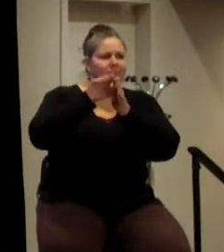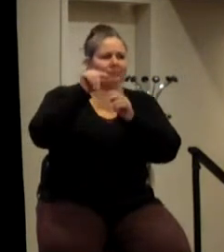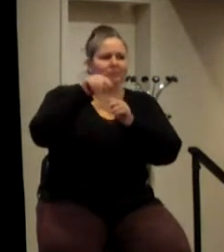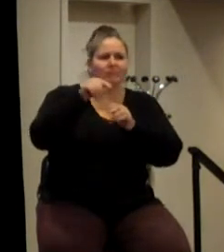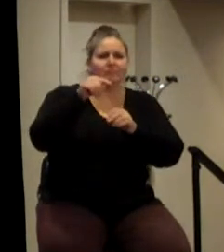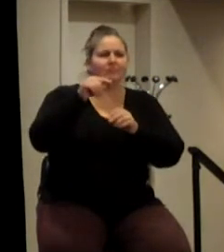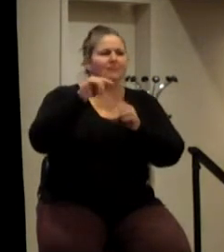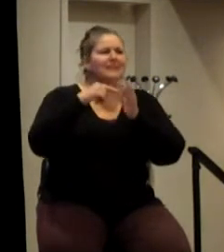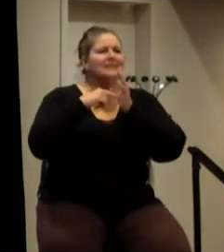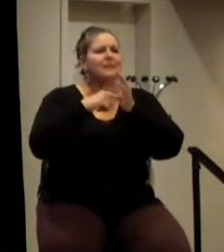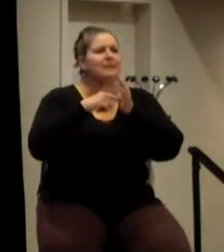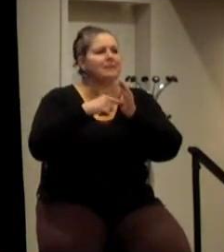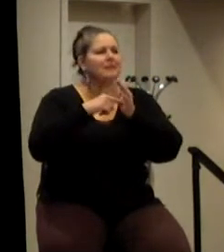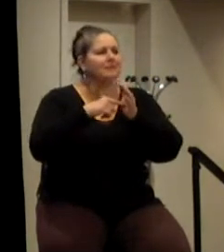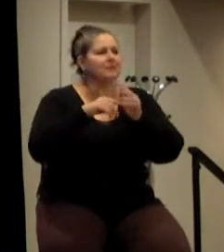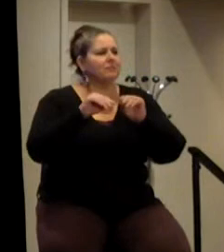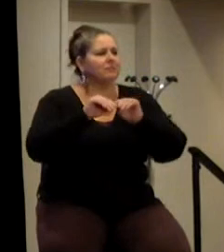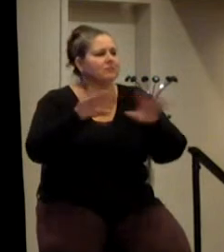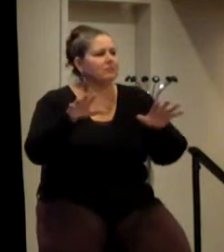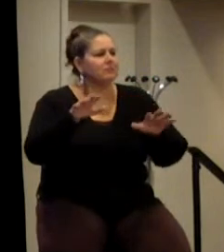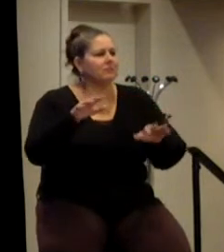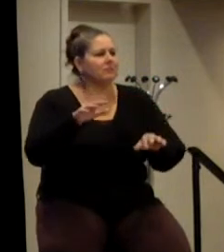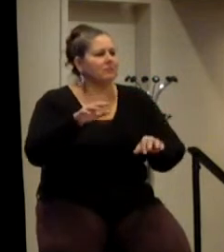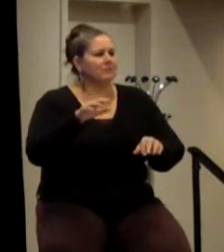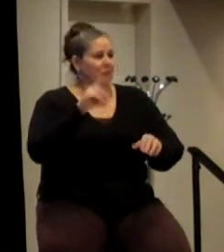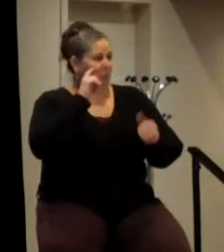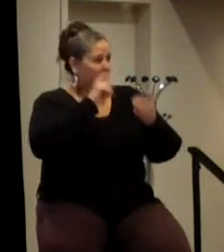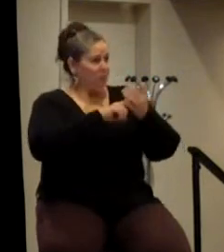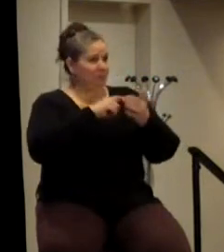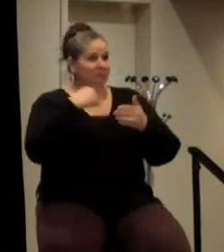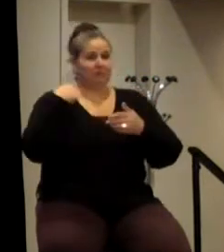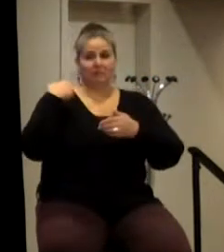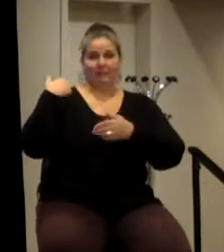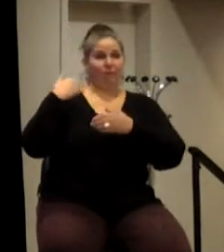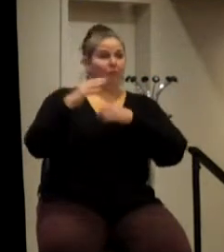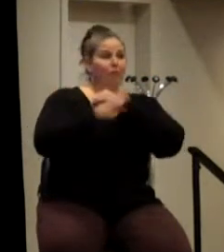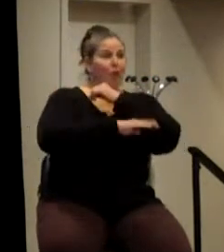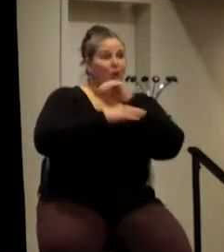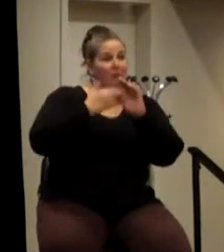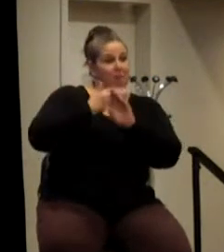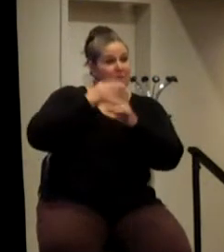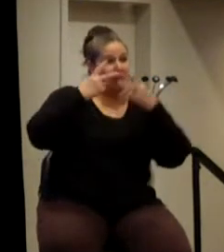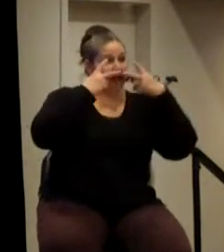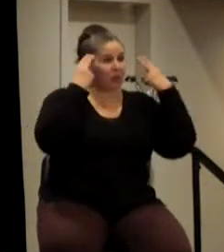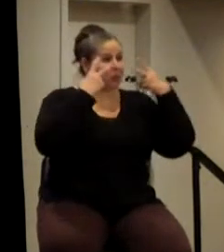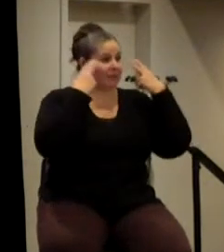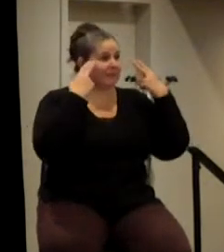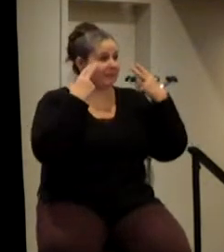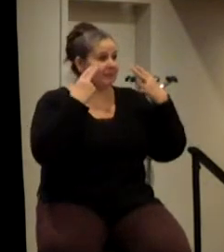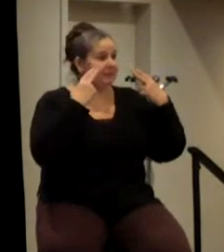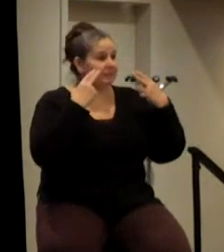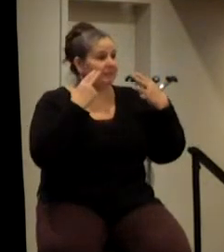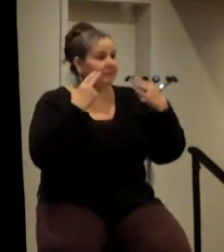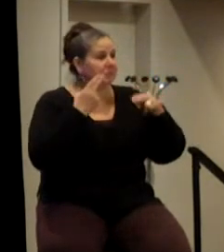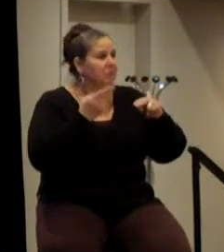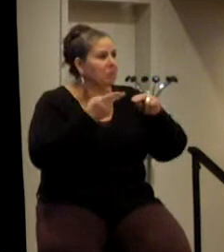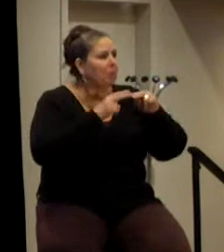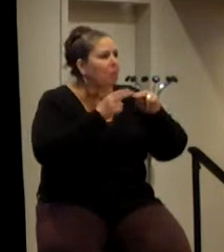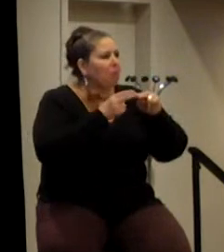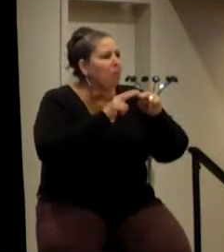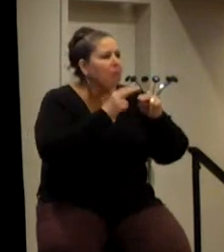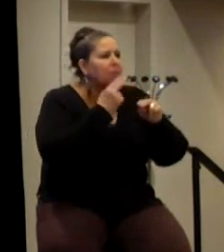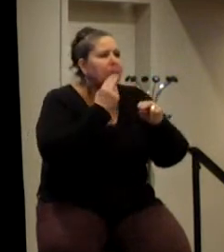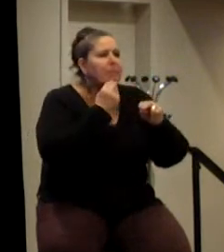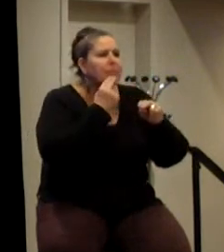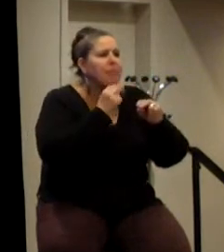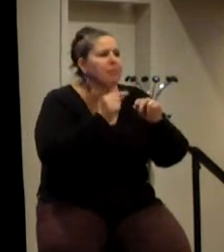happen towards the end of the fall before Halloween. We saw upticks. They were small compared to what we saw,